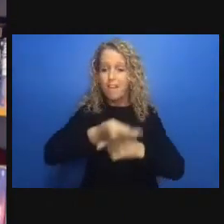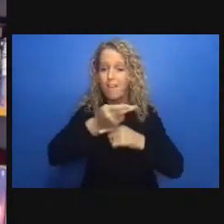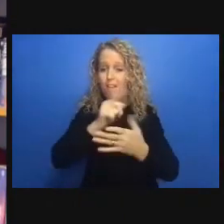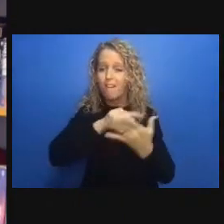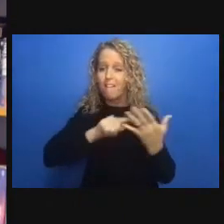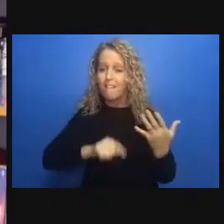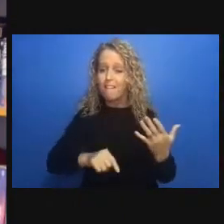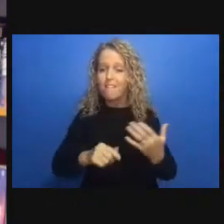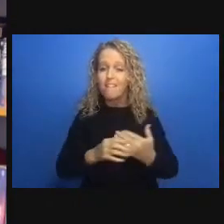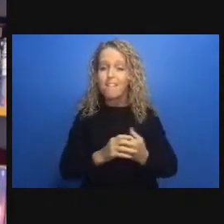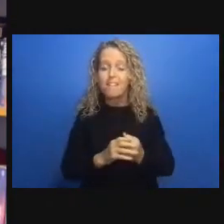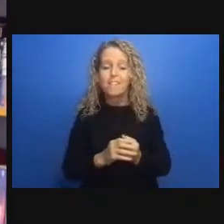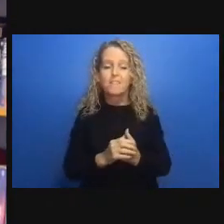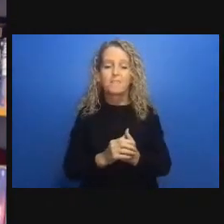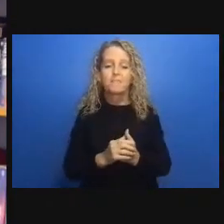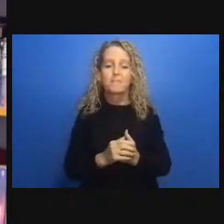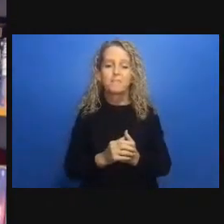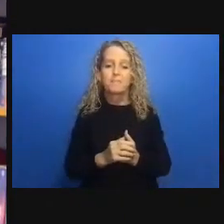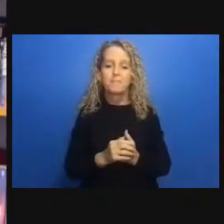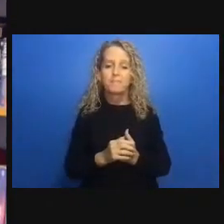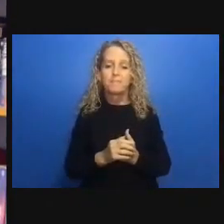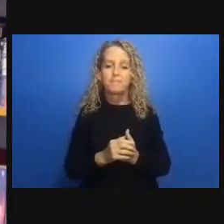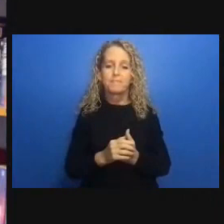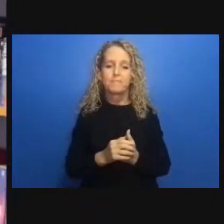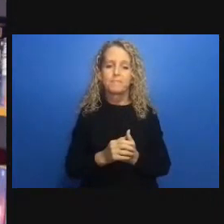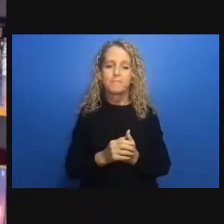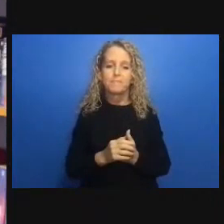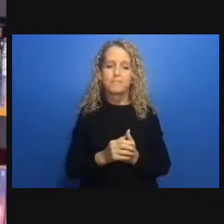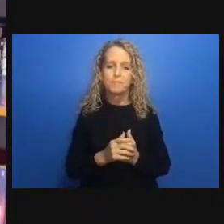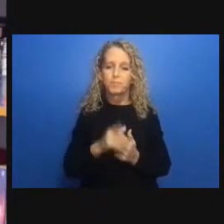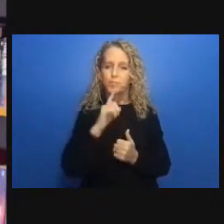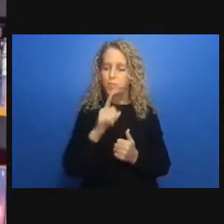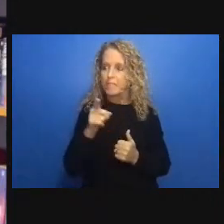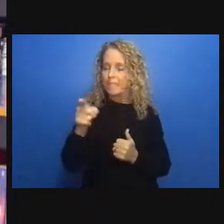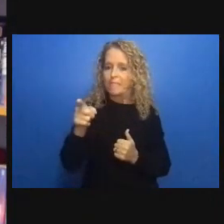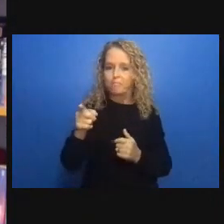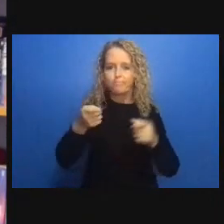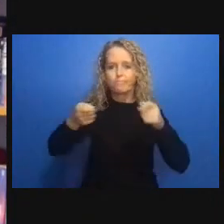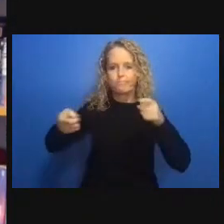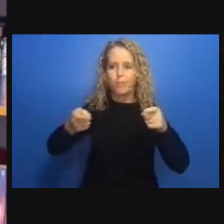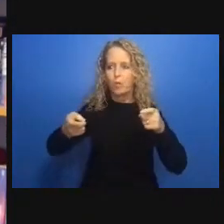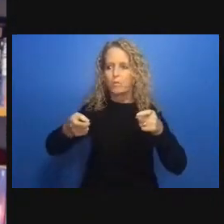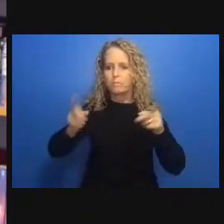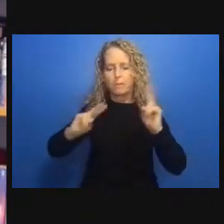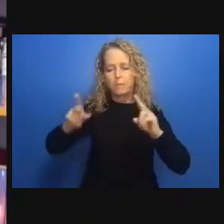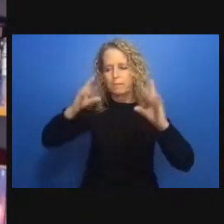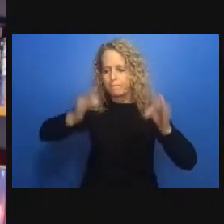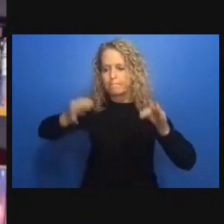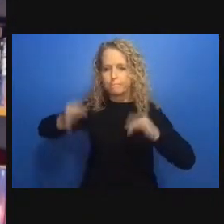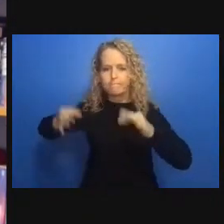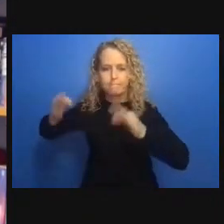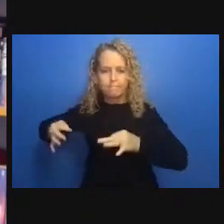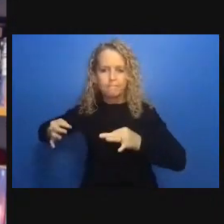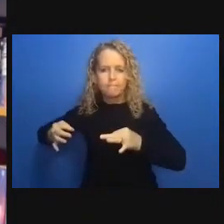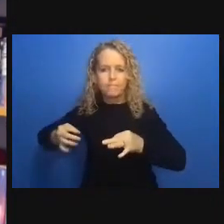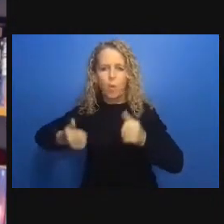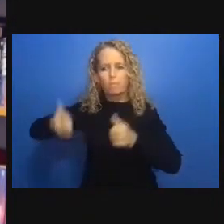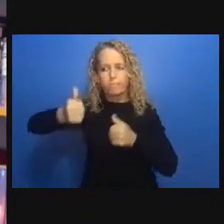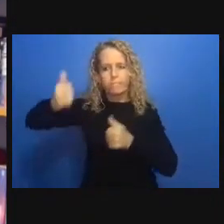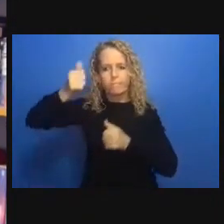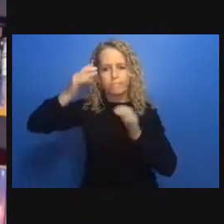these, in all of these areas, it's empowering decision making. So I think the pandemic has